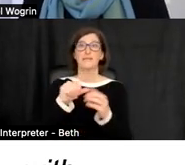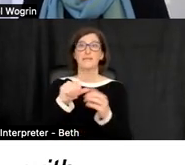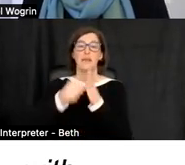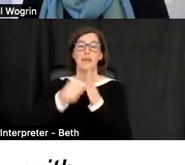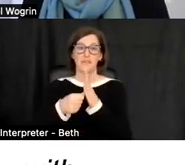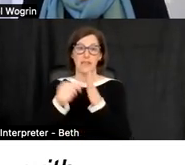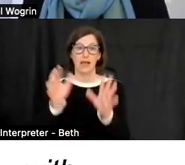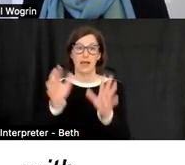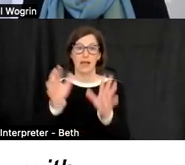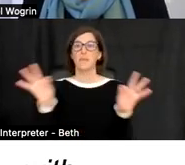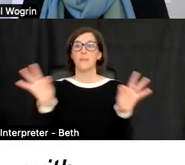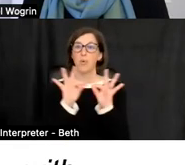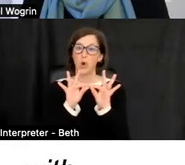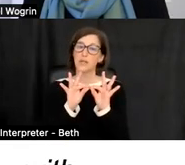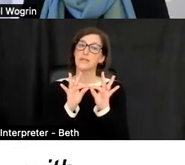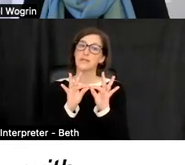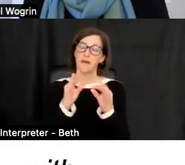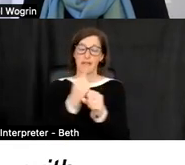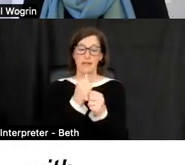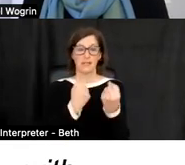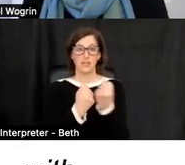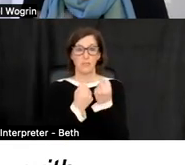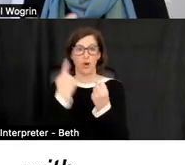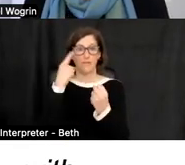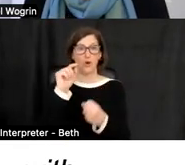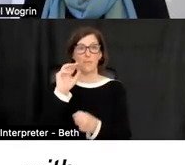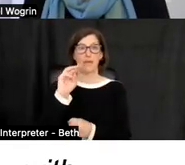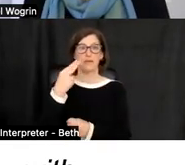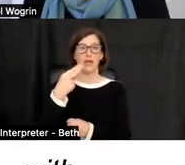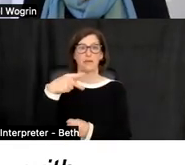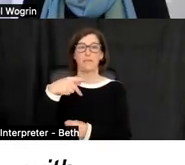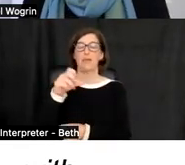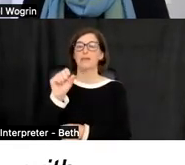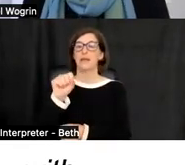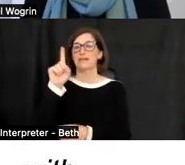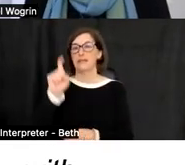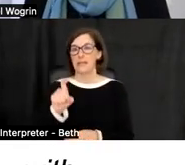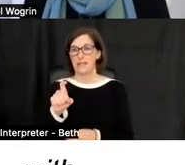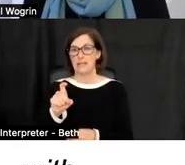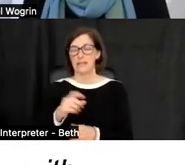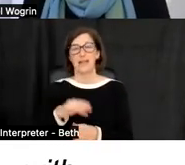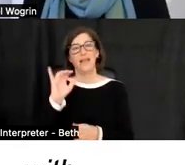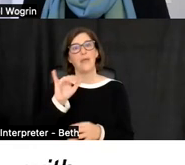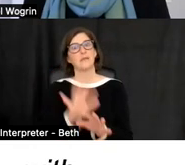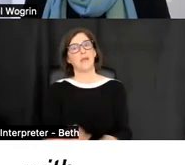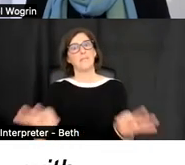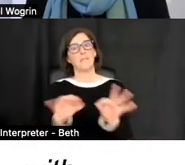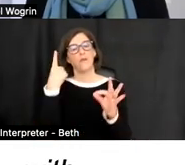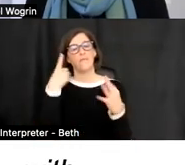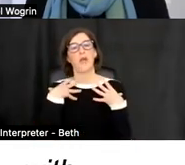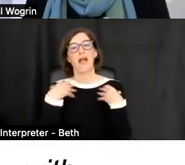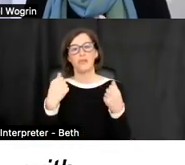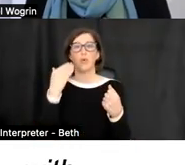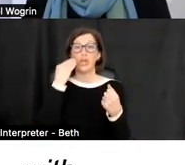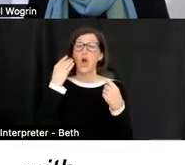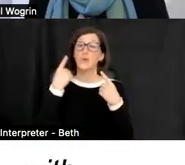importance of getting support for mental health and their psychosocial needs, and that this is critical to their well-being. We know it's